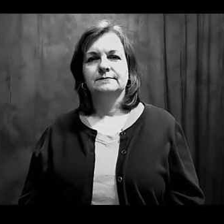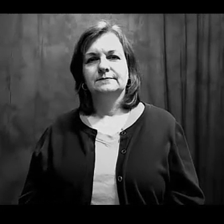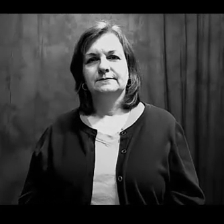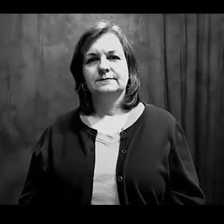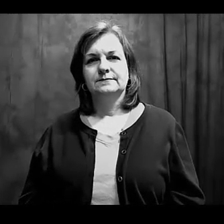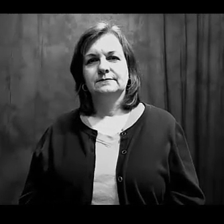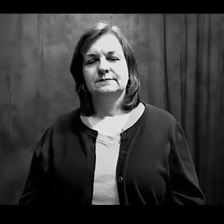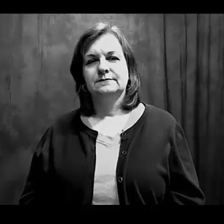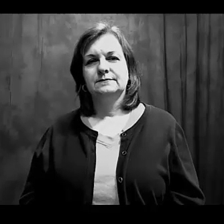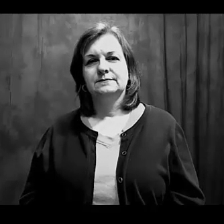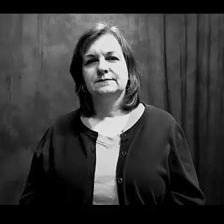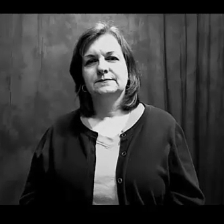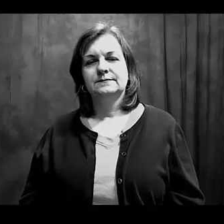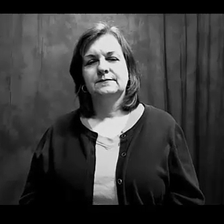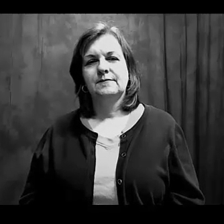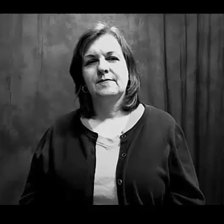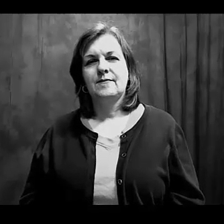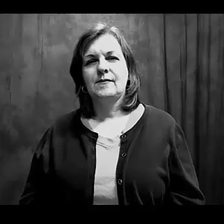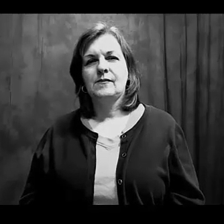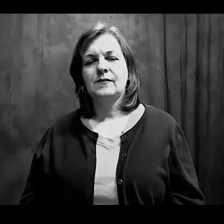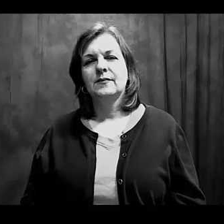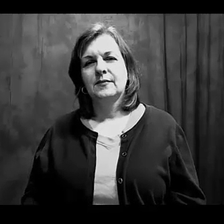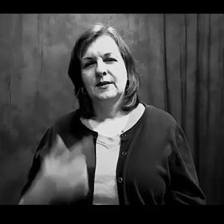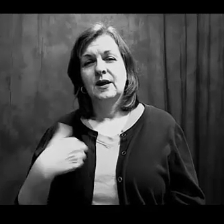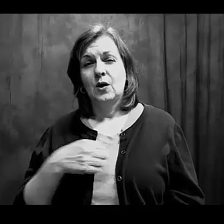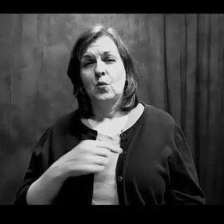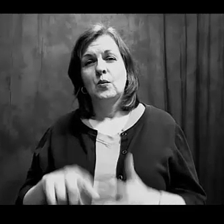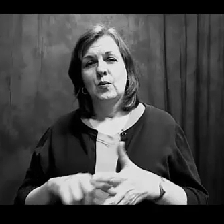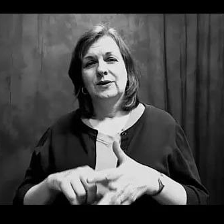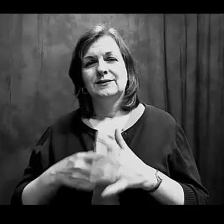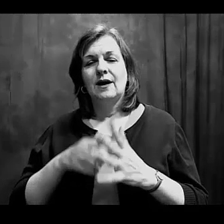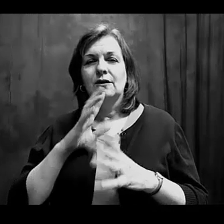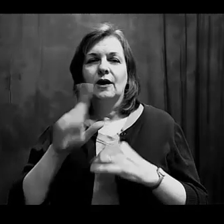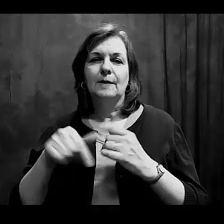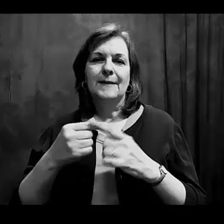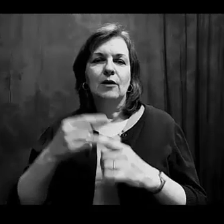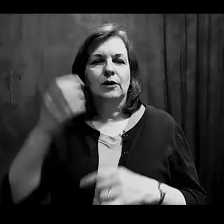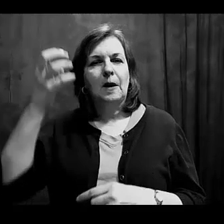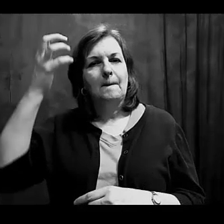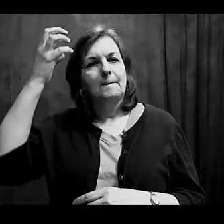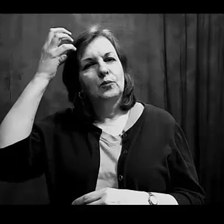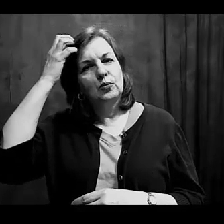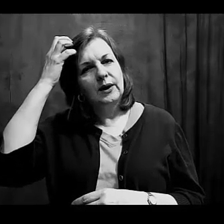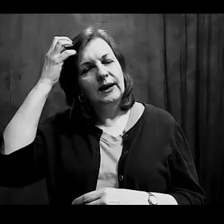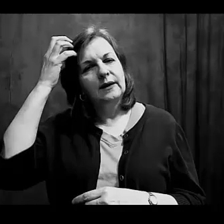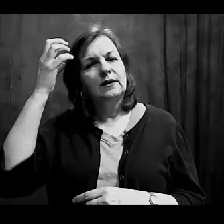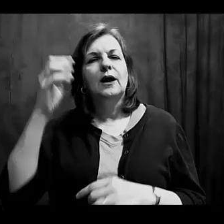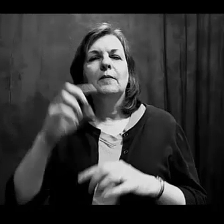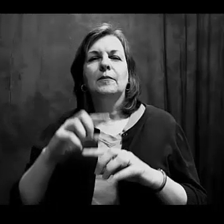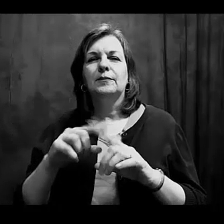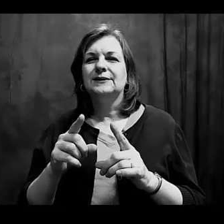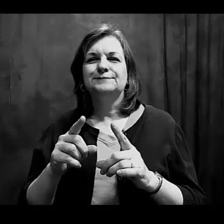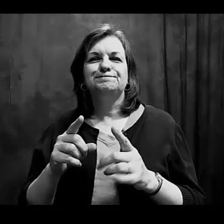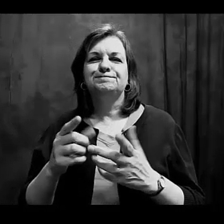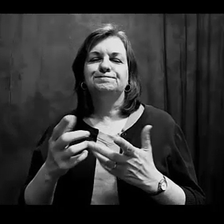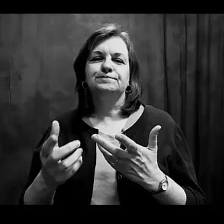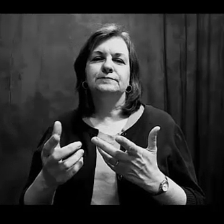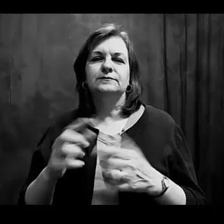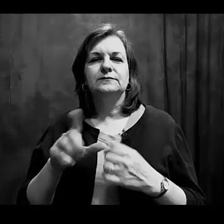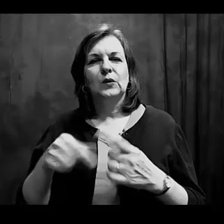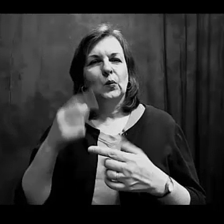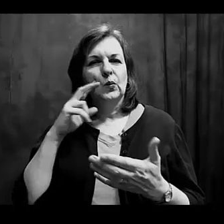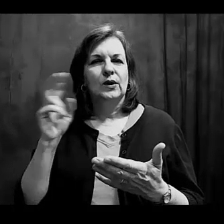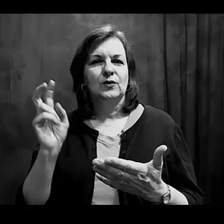And depending on the type of organism, we do start talking somewhat about a brain, but when we look